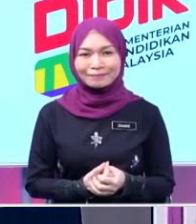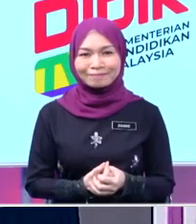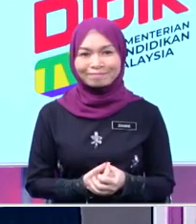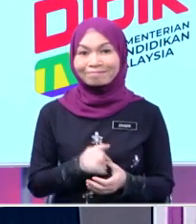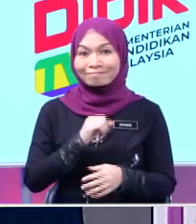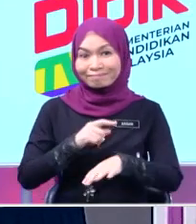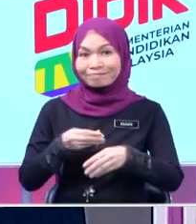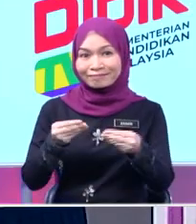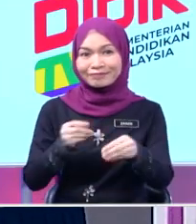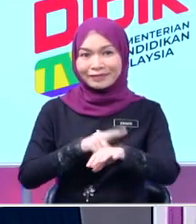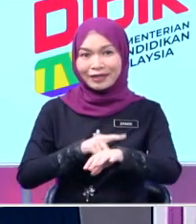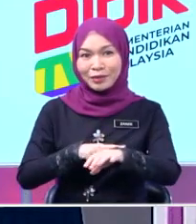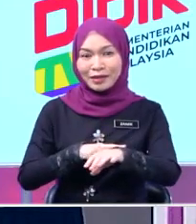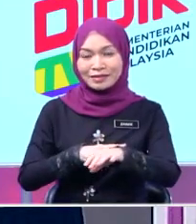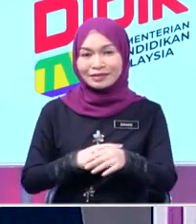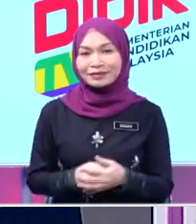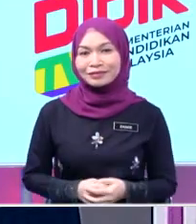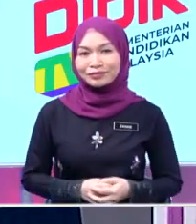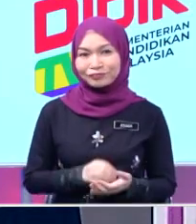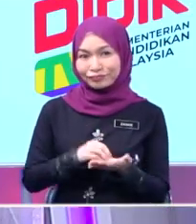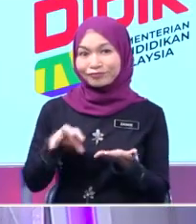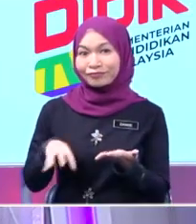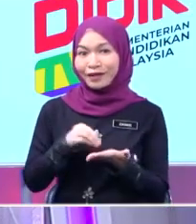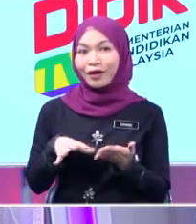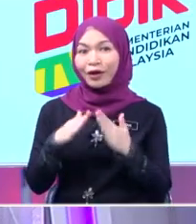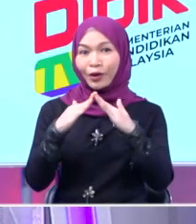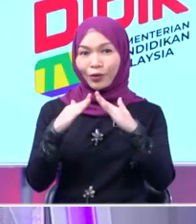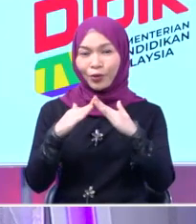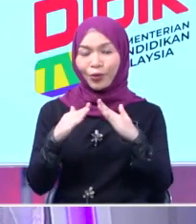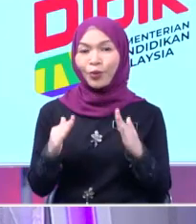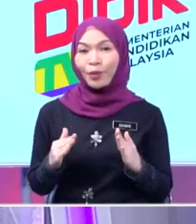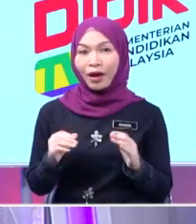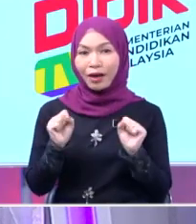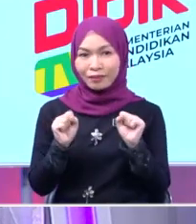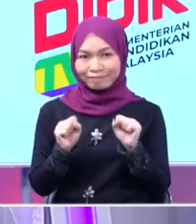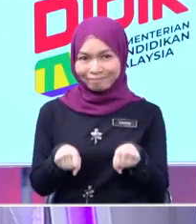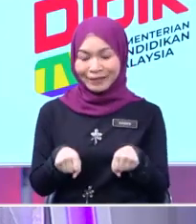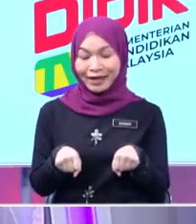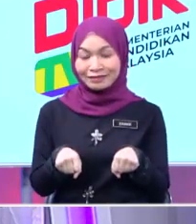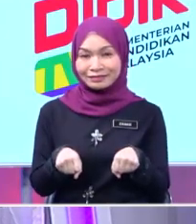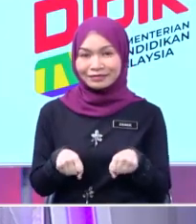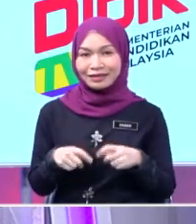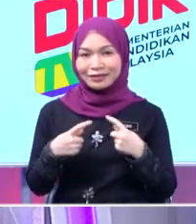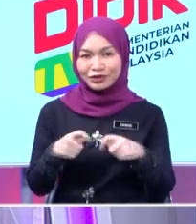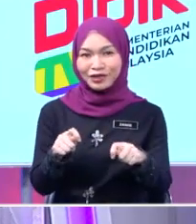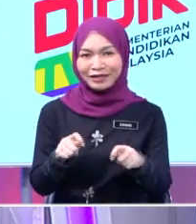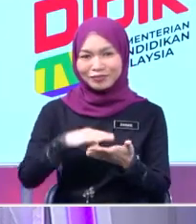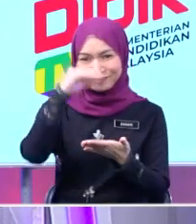So pupils watching at home, you can try this exercise as well. Let's prepare your piece of paper, refer to your textbooks, and let's learn